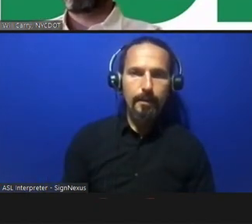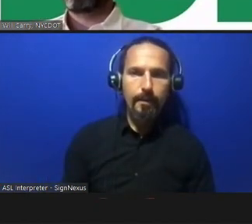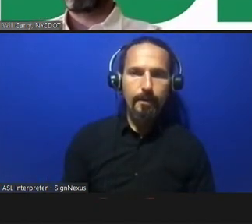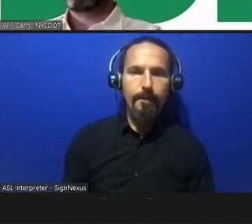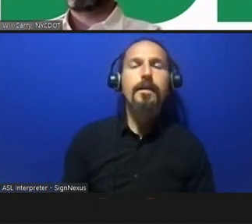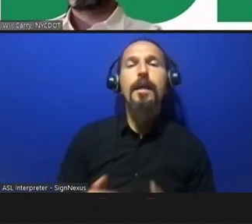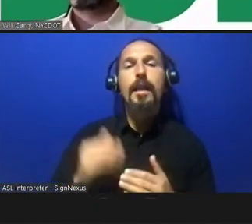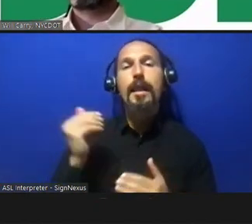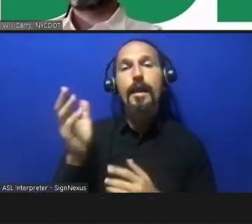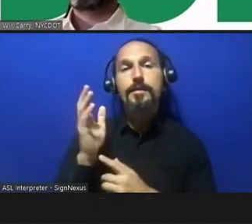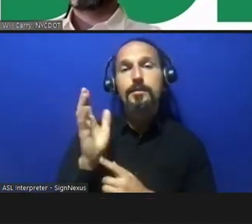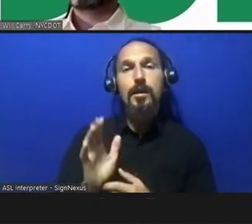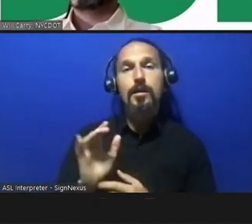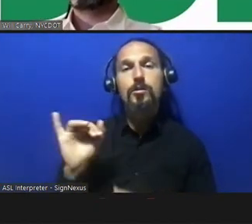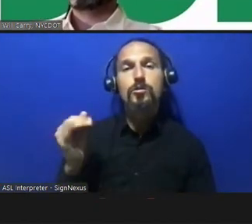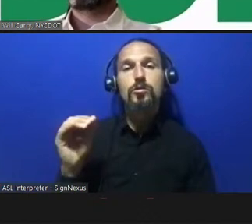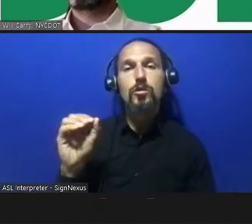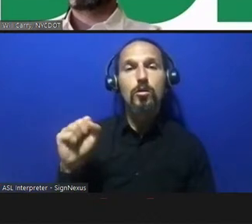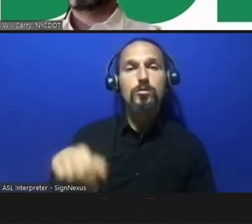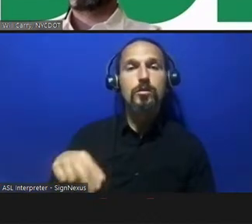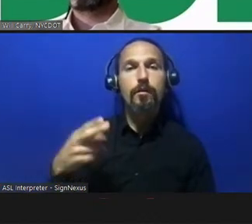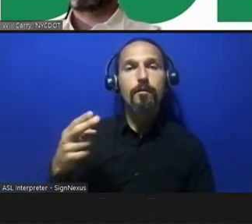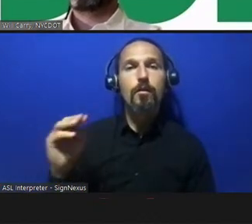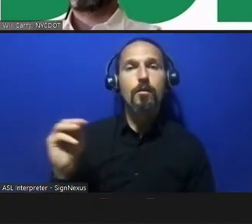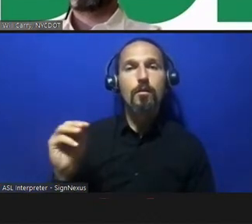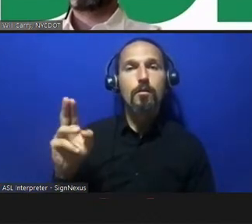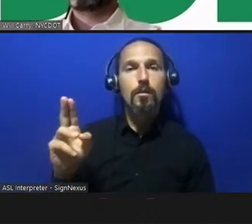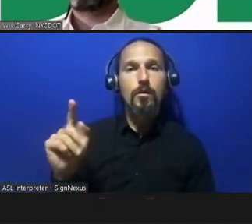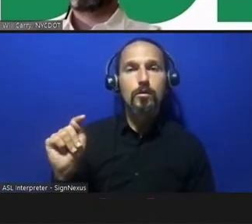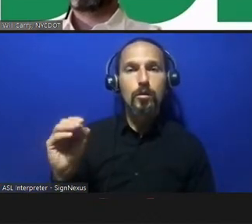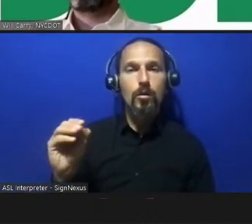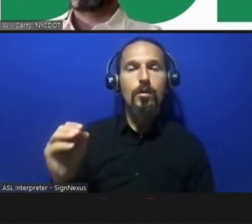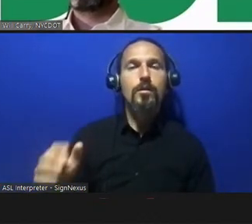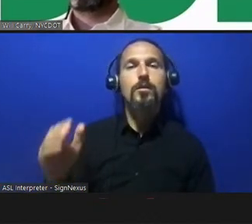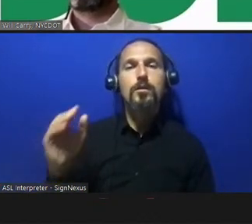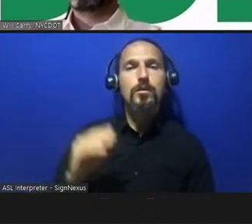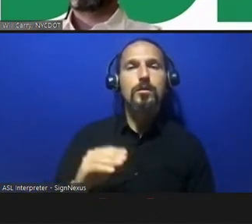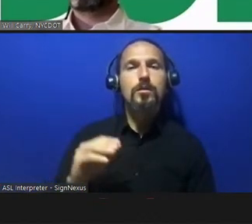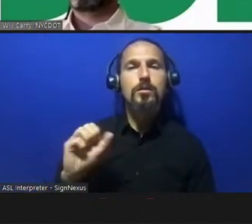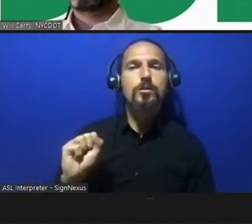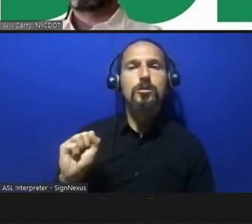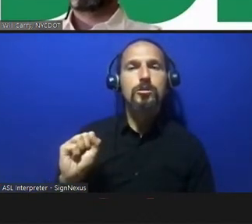the next speaker is joseph muto followed by sandra flores